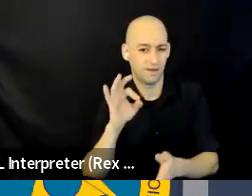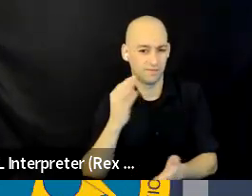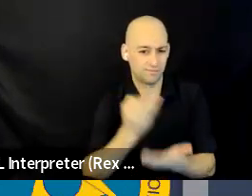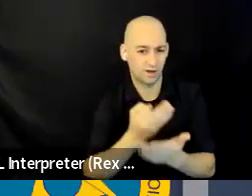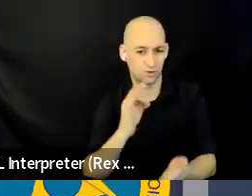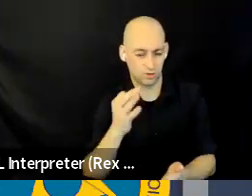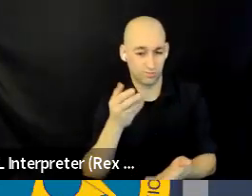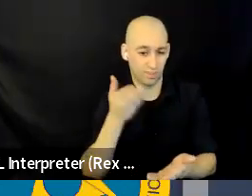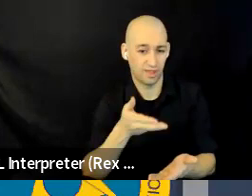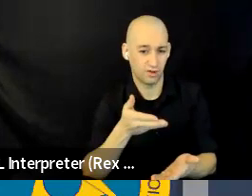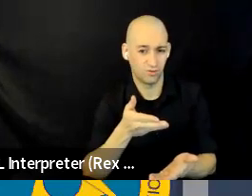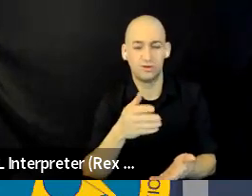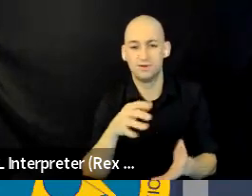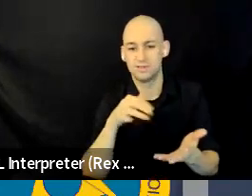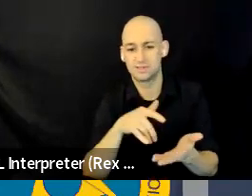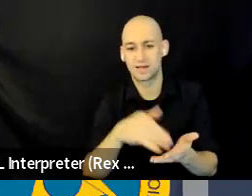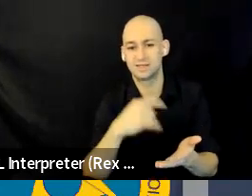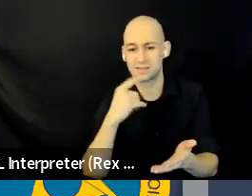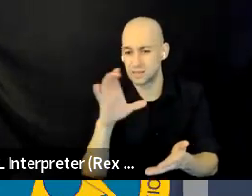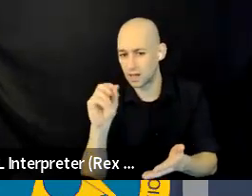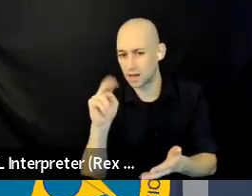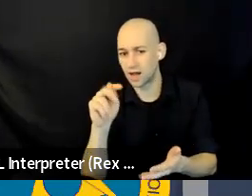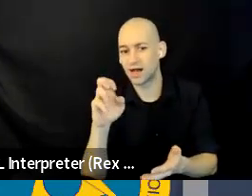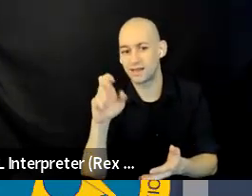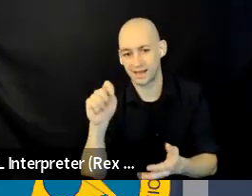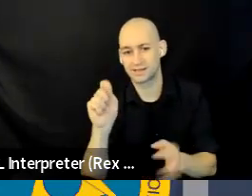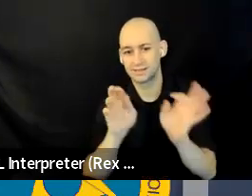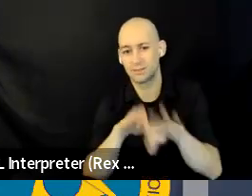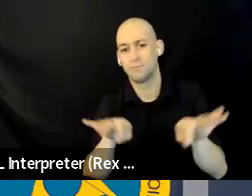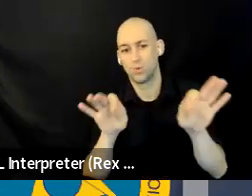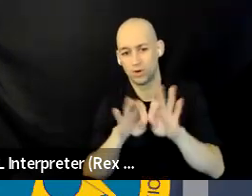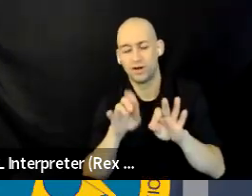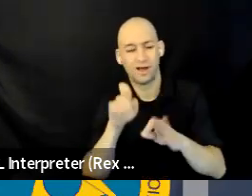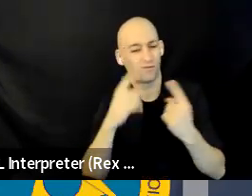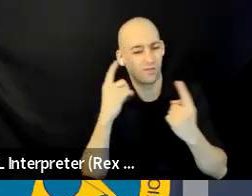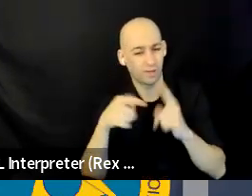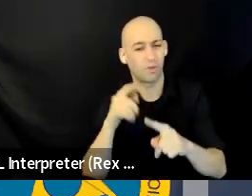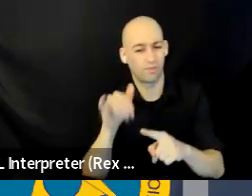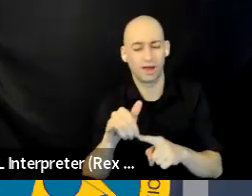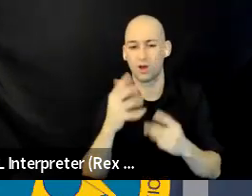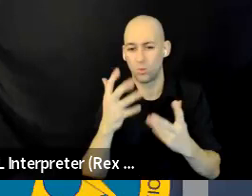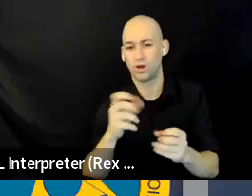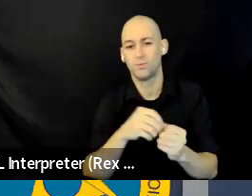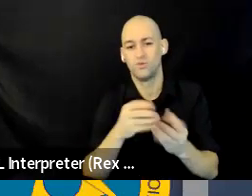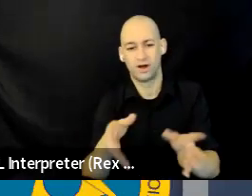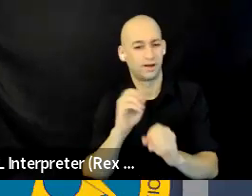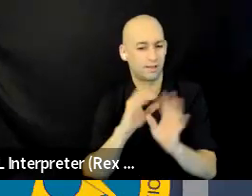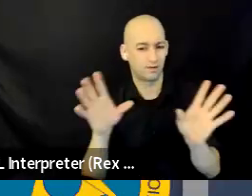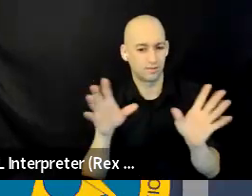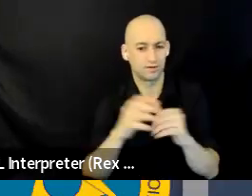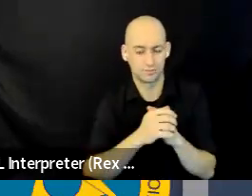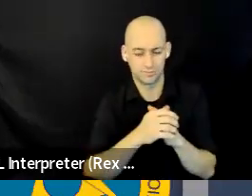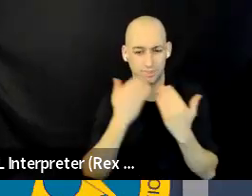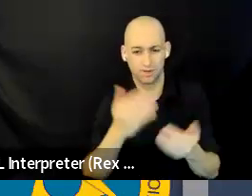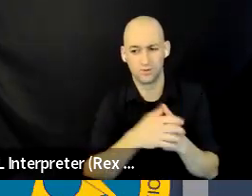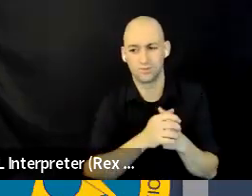study really is just saying that context matters, and you have to take it in consideration. So just wanted to provide that clarification. Thank you. Thank